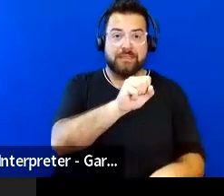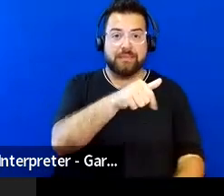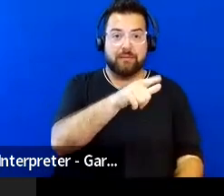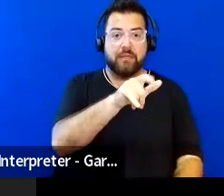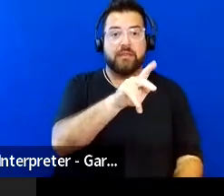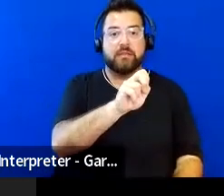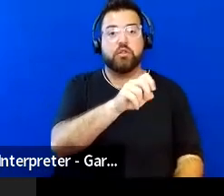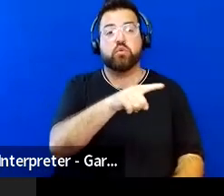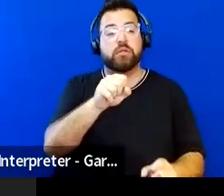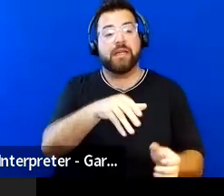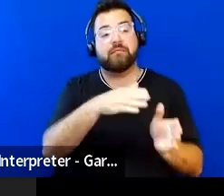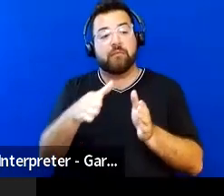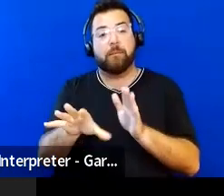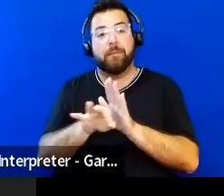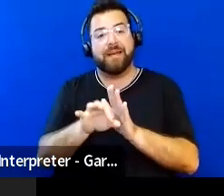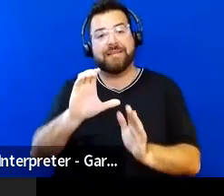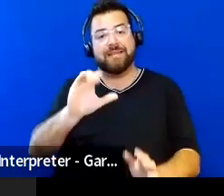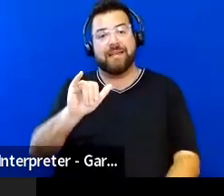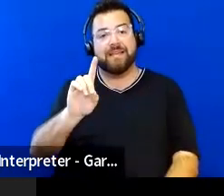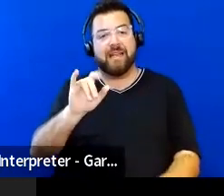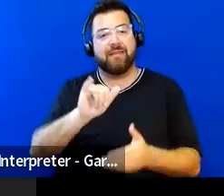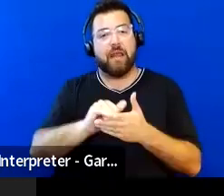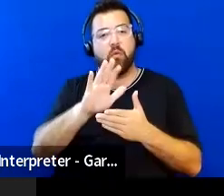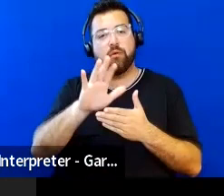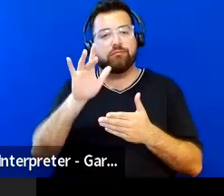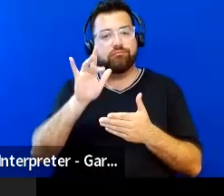that's going to give you a number of